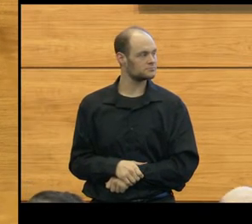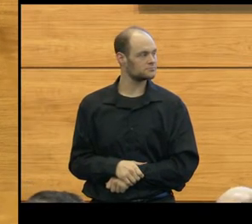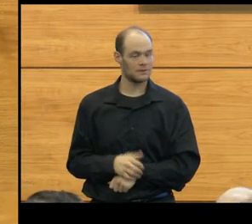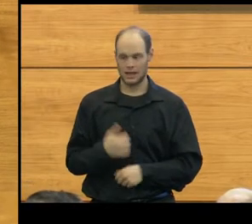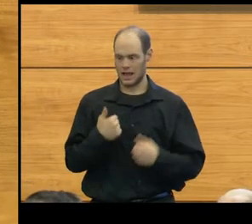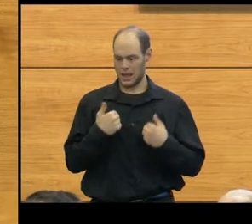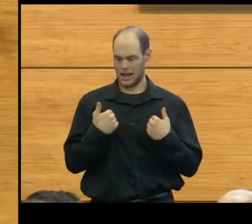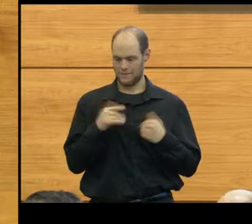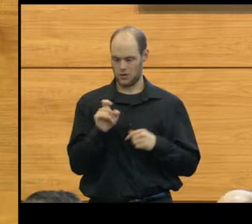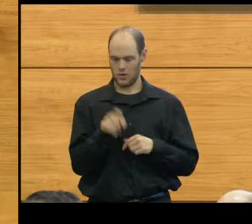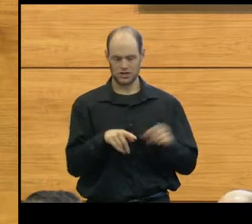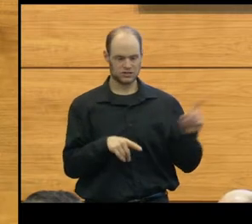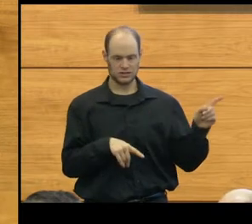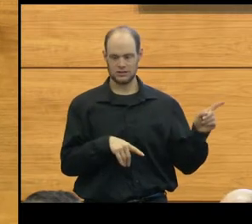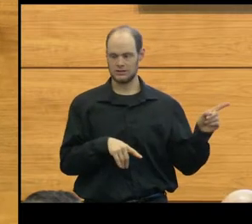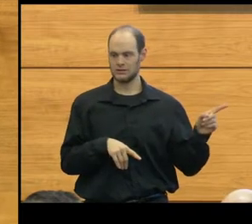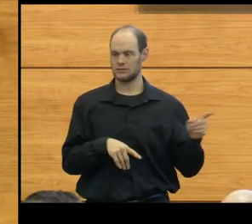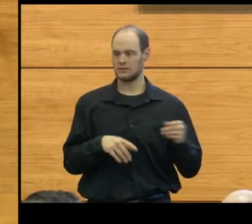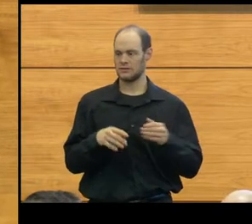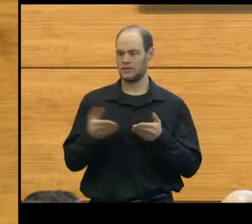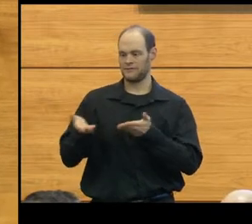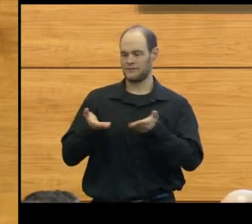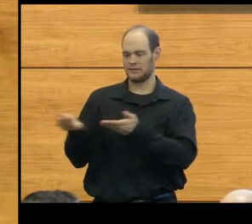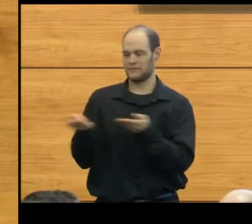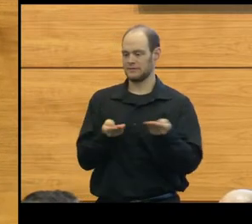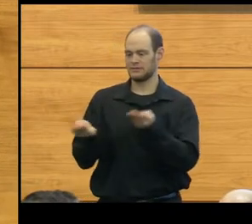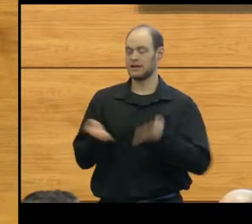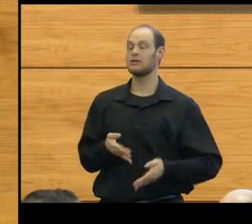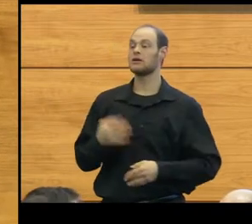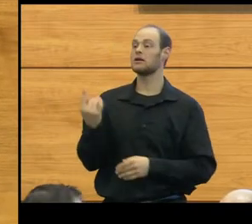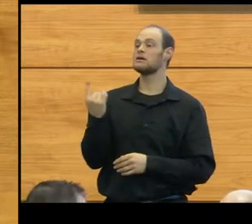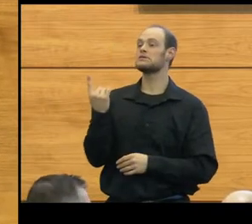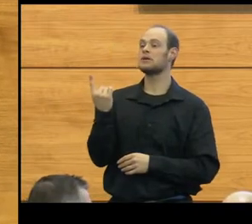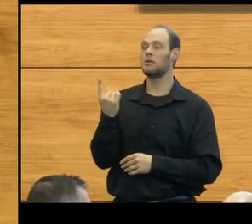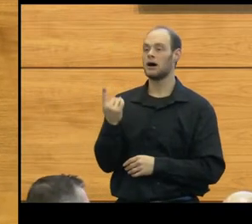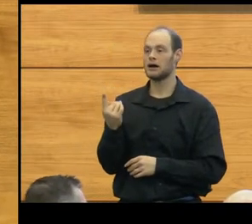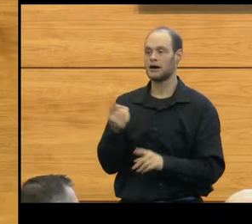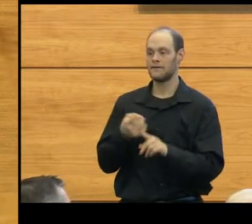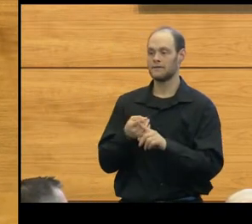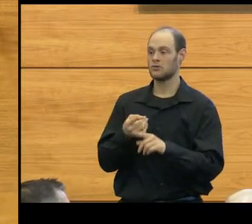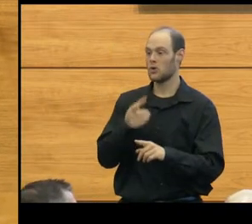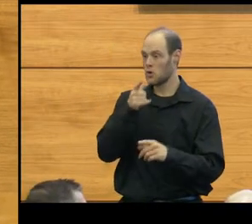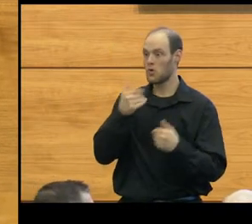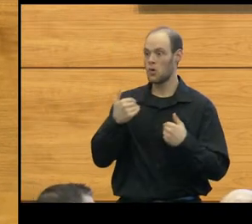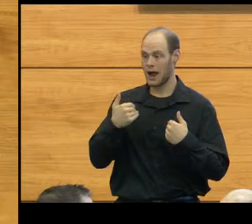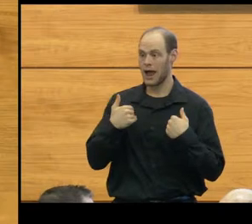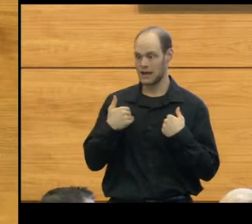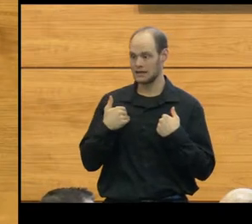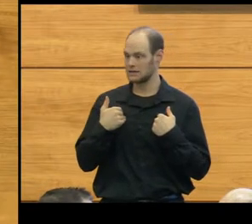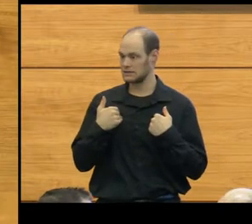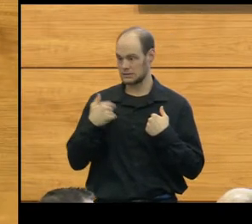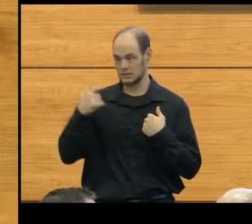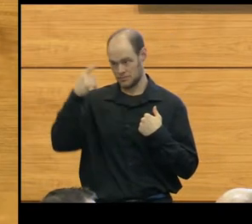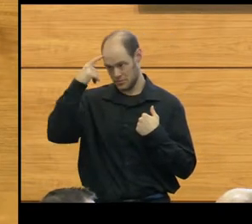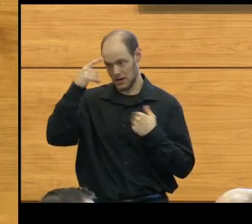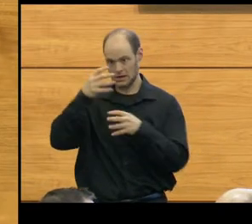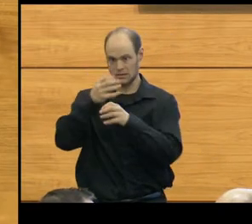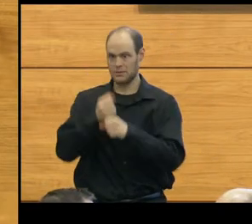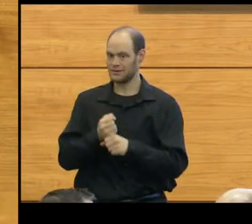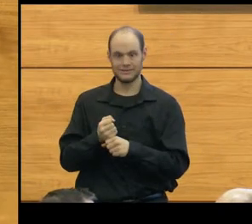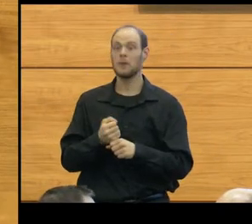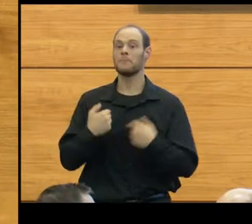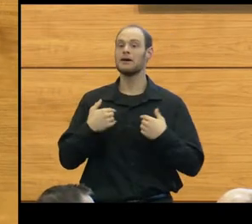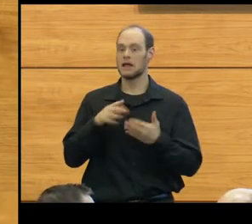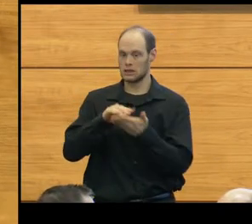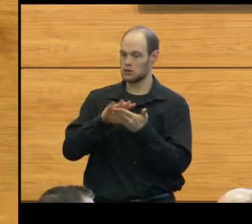I have a question, and this is from someone that has a brain and a spine, but has learned a lot from your